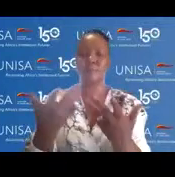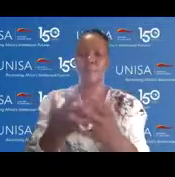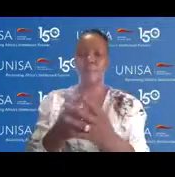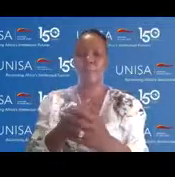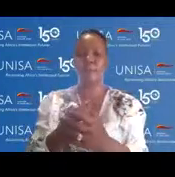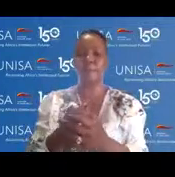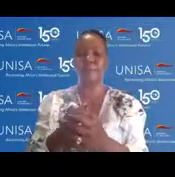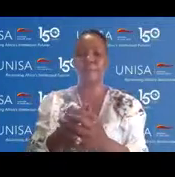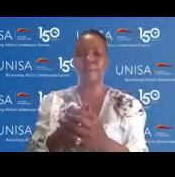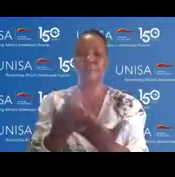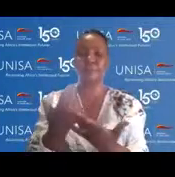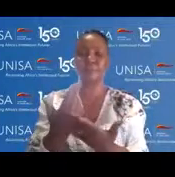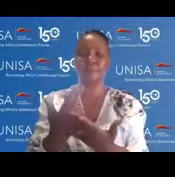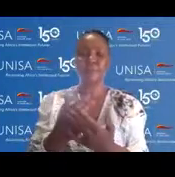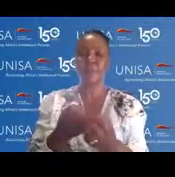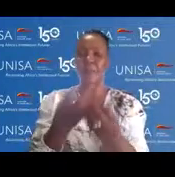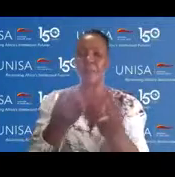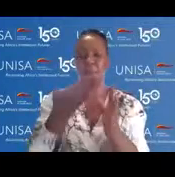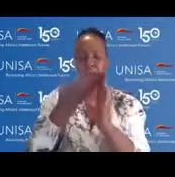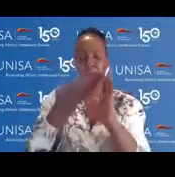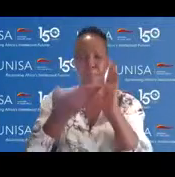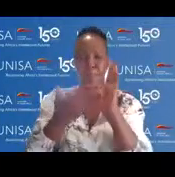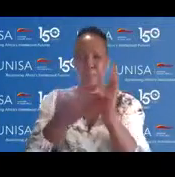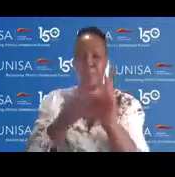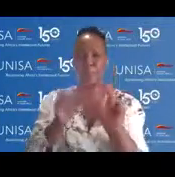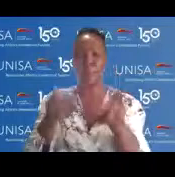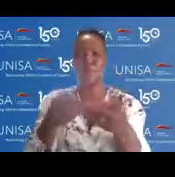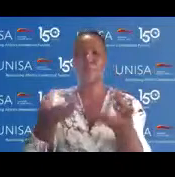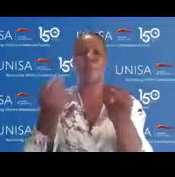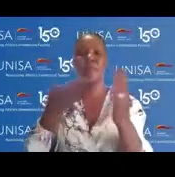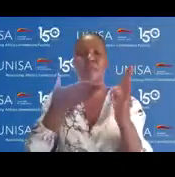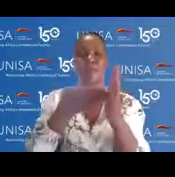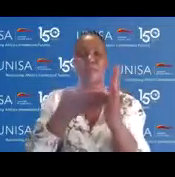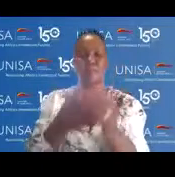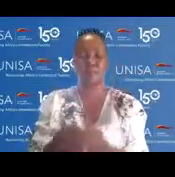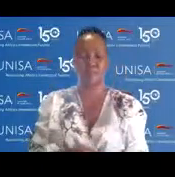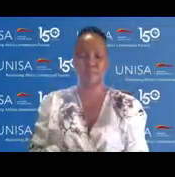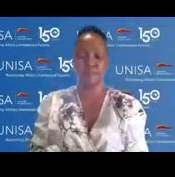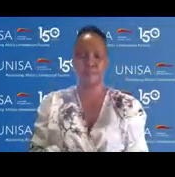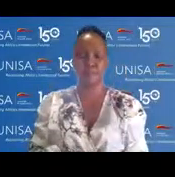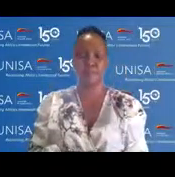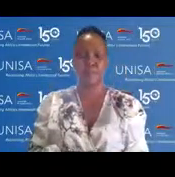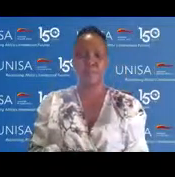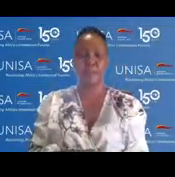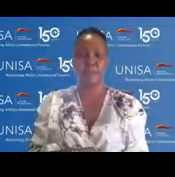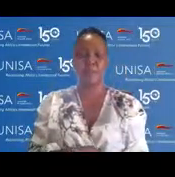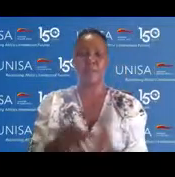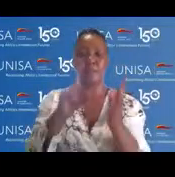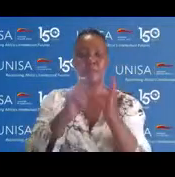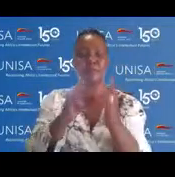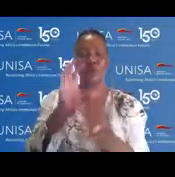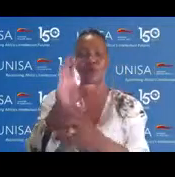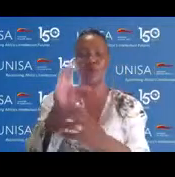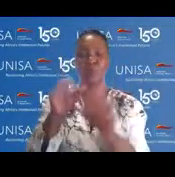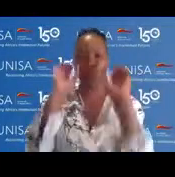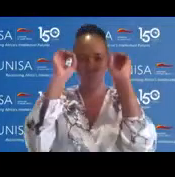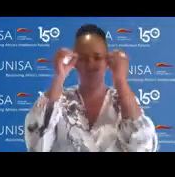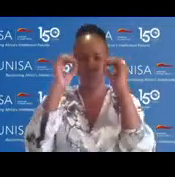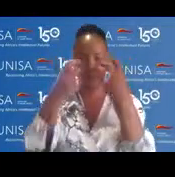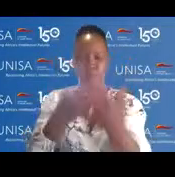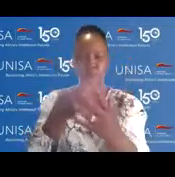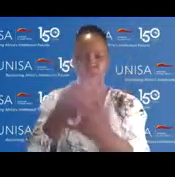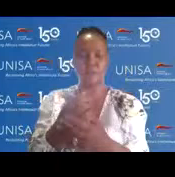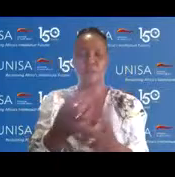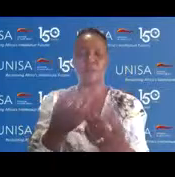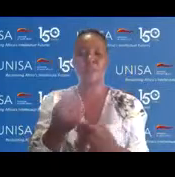those apps that you would normally find there. I hit the Chrome button, and then I can actually see what's going